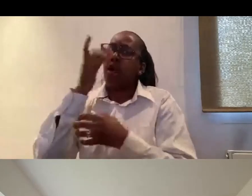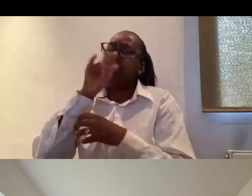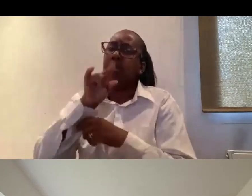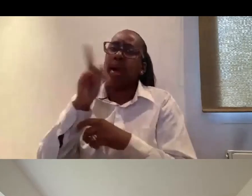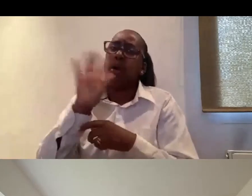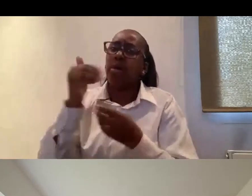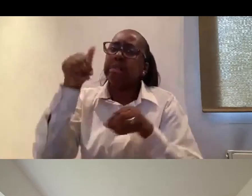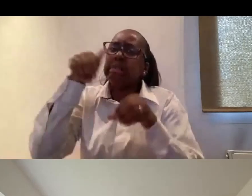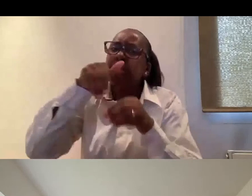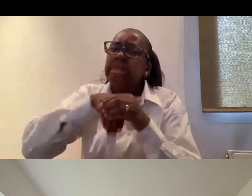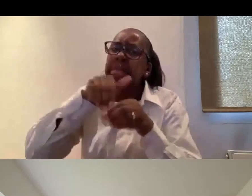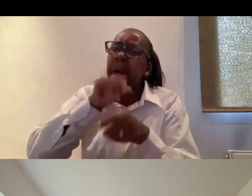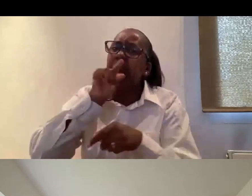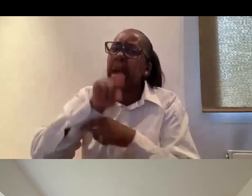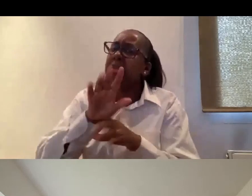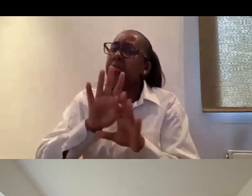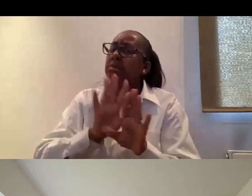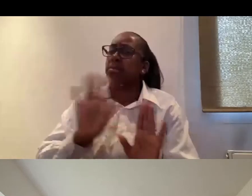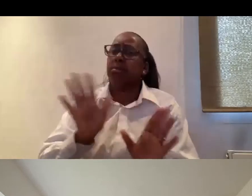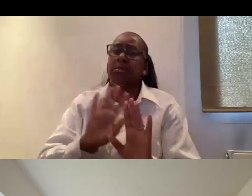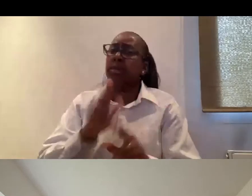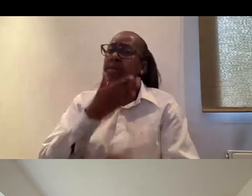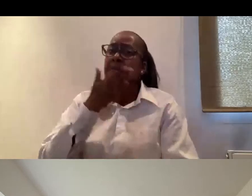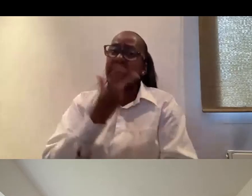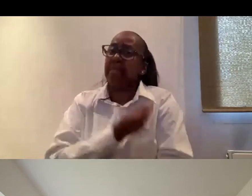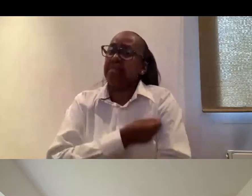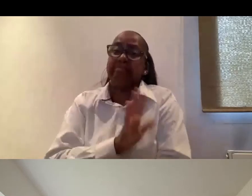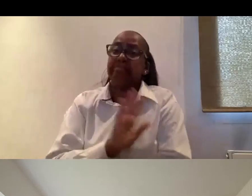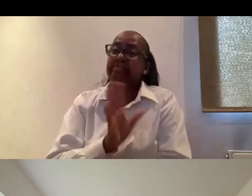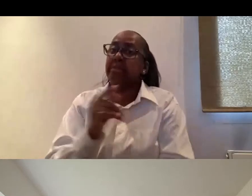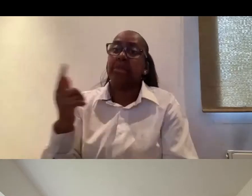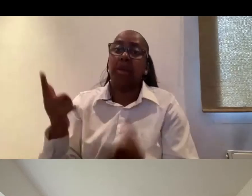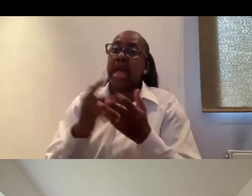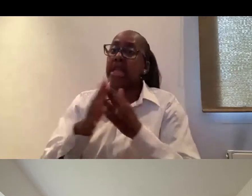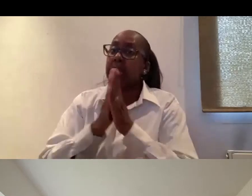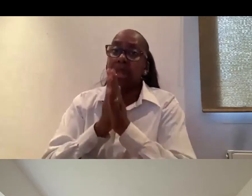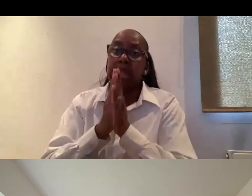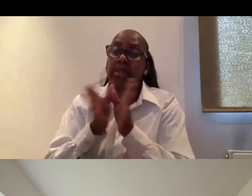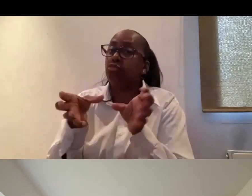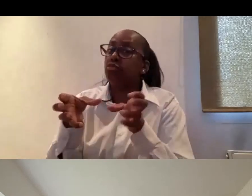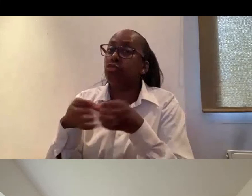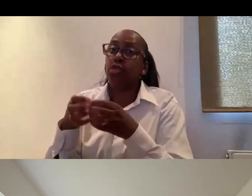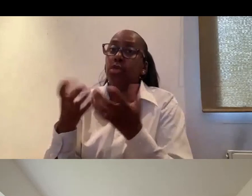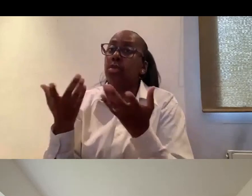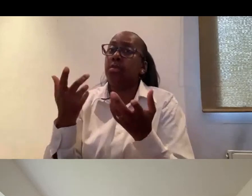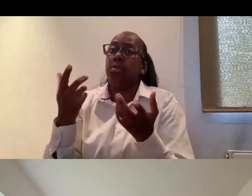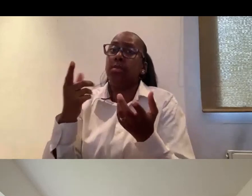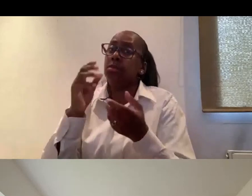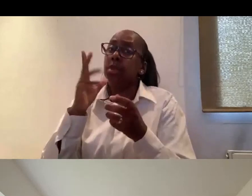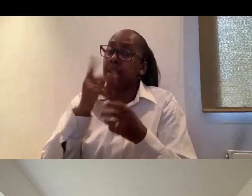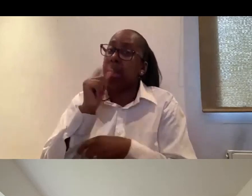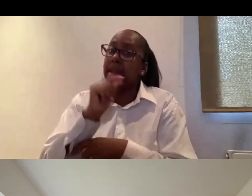what's contained in the vaccines, but that there's no reason why anybody from any religious group should not